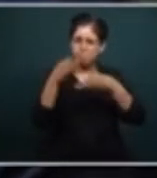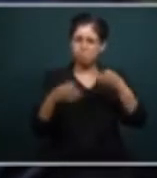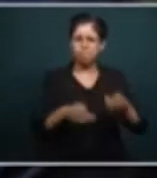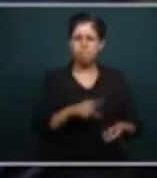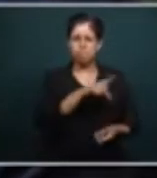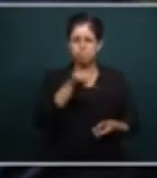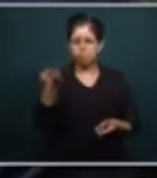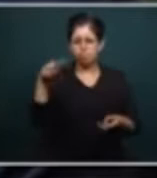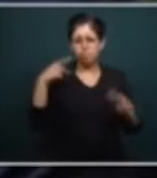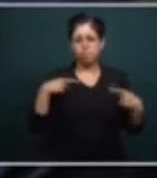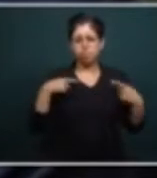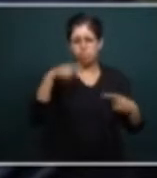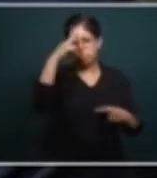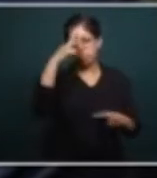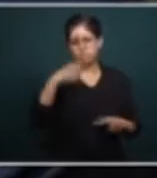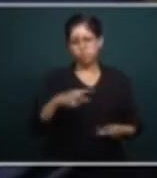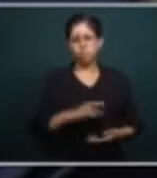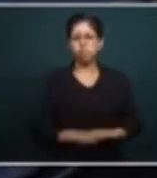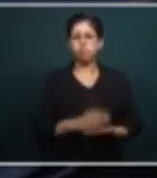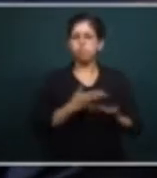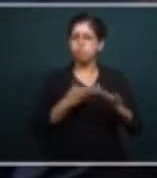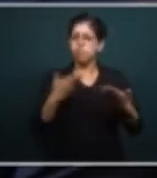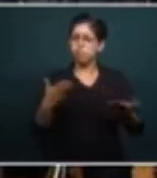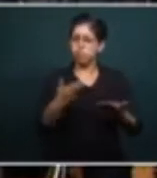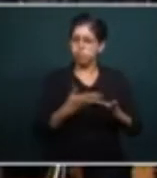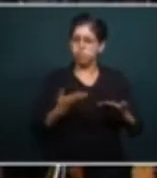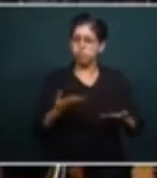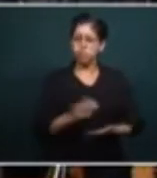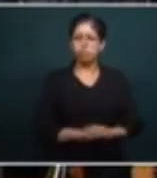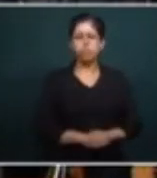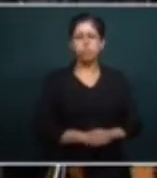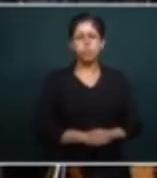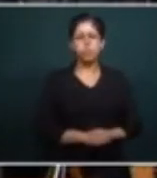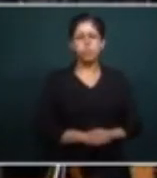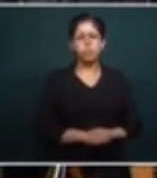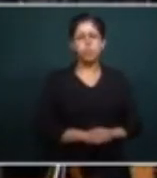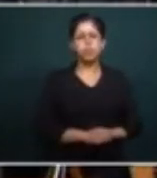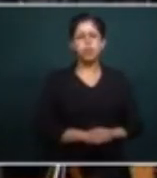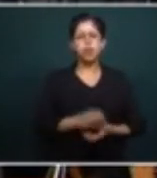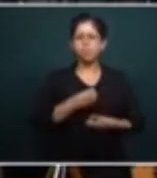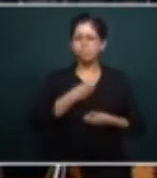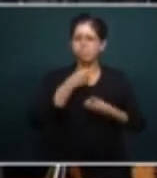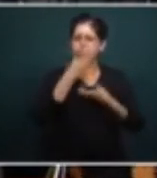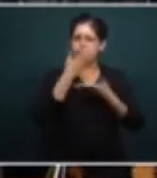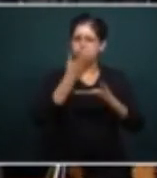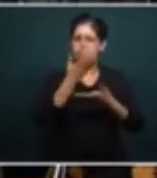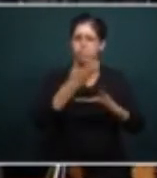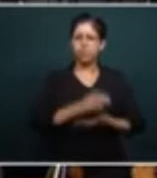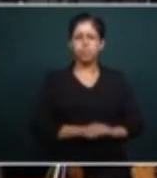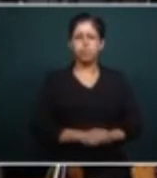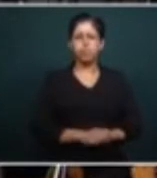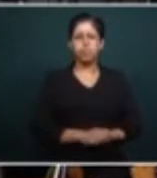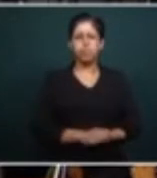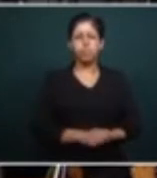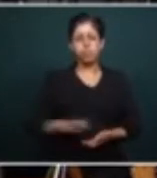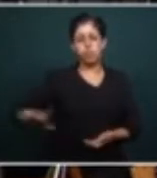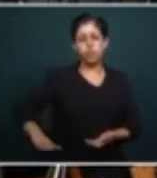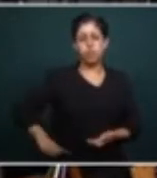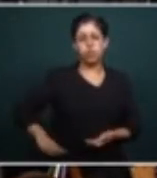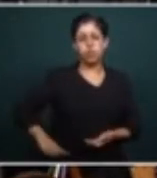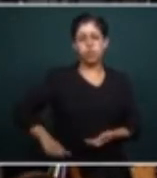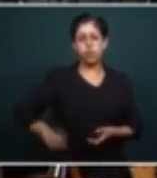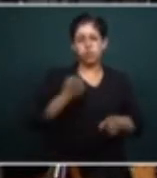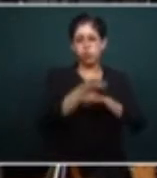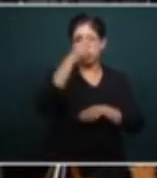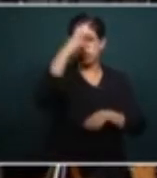permanently the people of Mexico. And now we're going to give the mic to, if you don't mind,